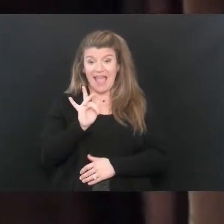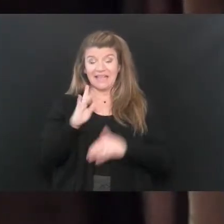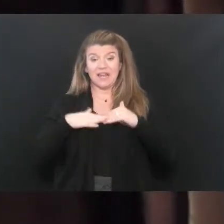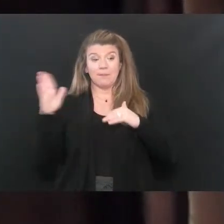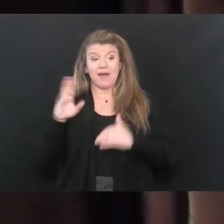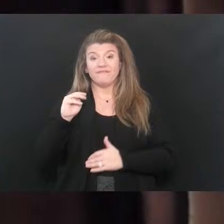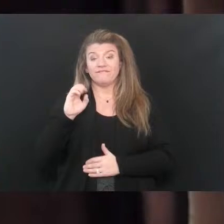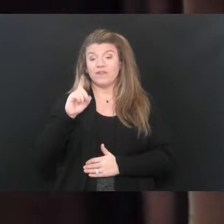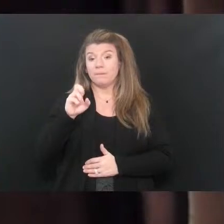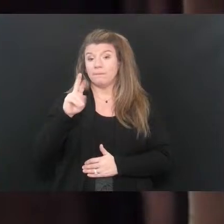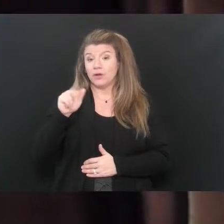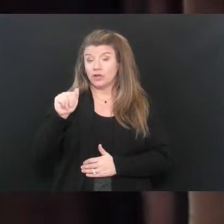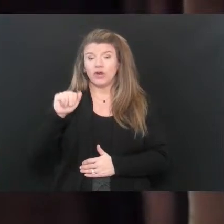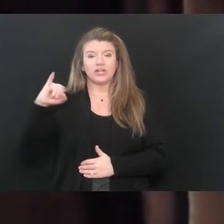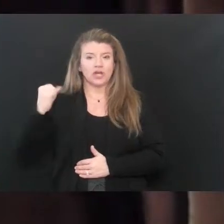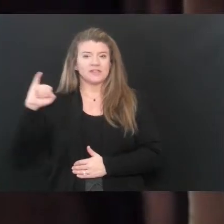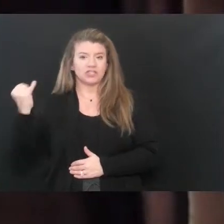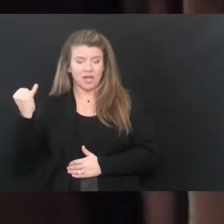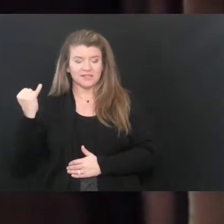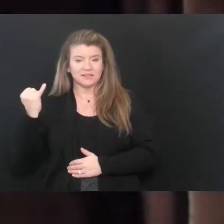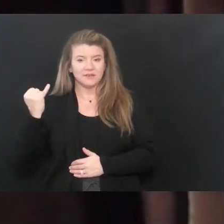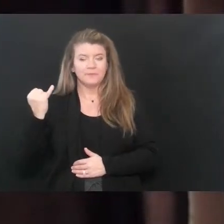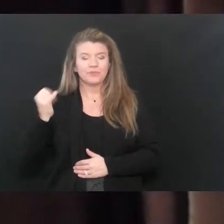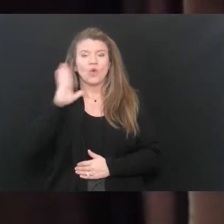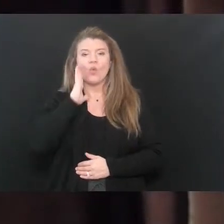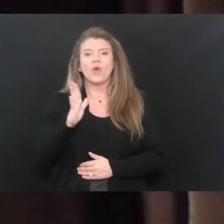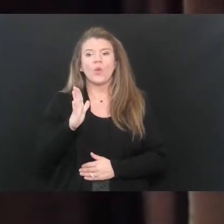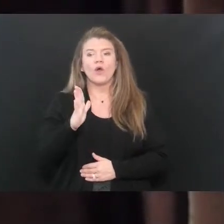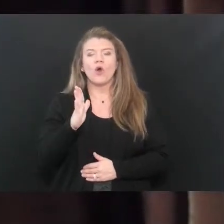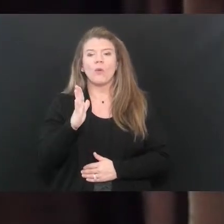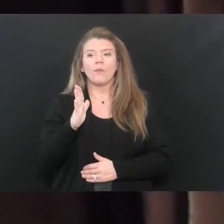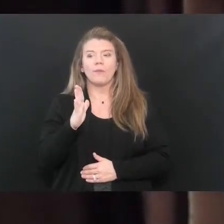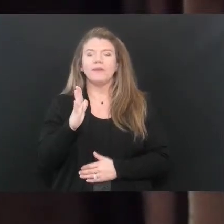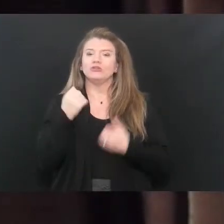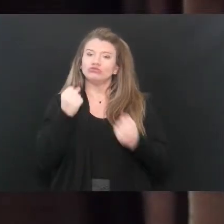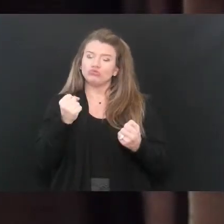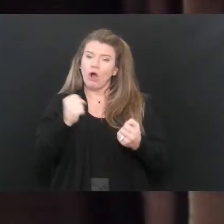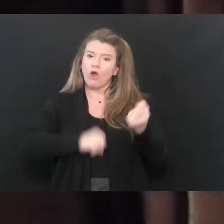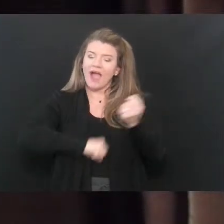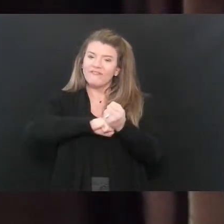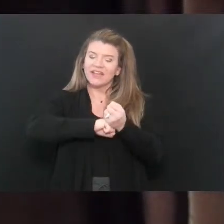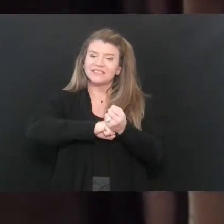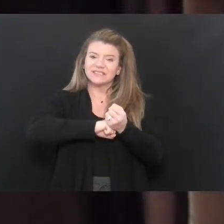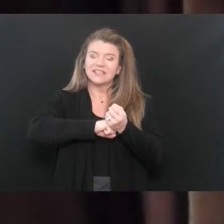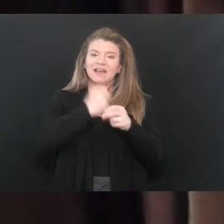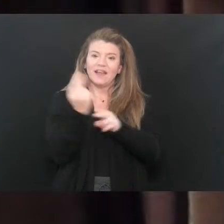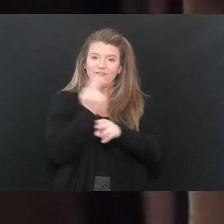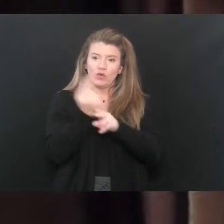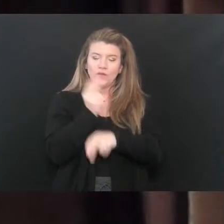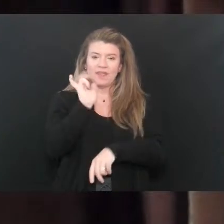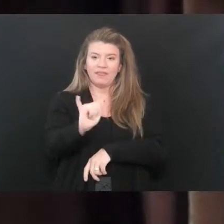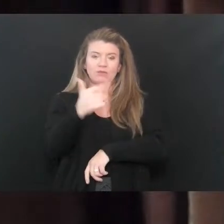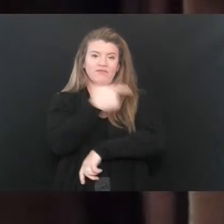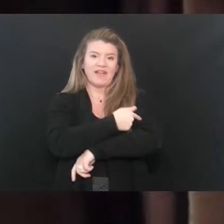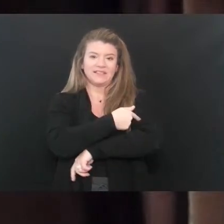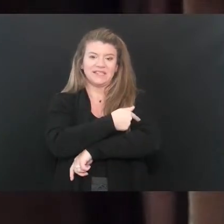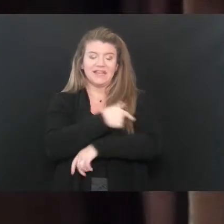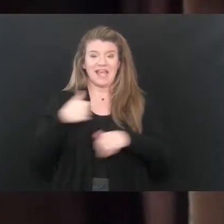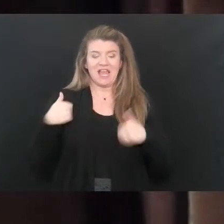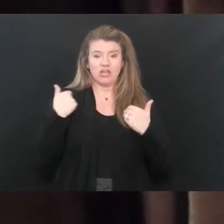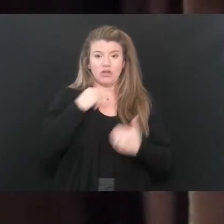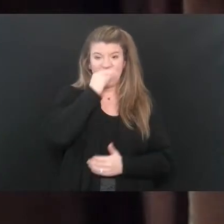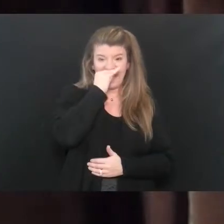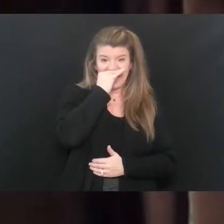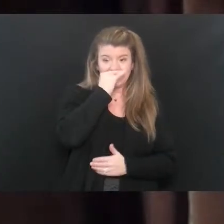for Moderna and Johnson & Johnson vaccines, we will be strong advocates of using these vaccines in younger